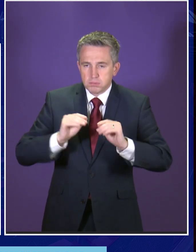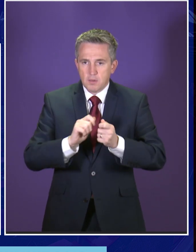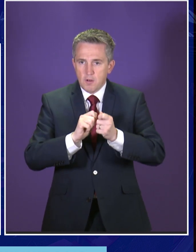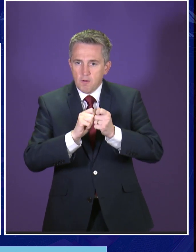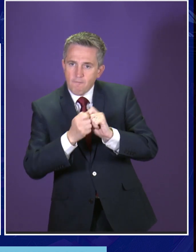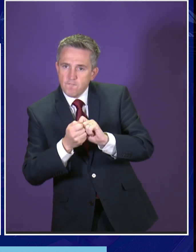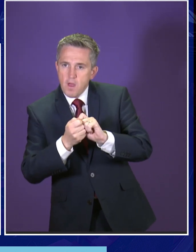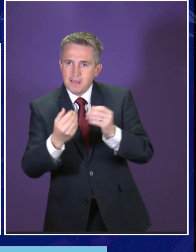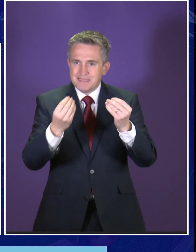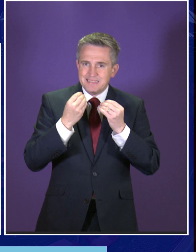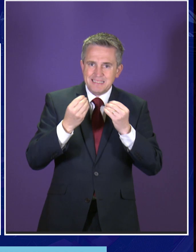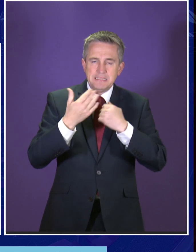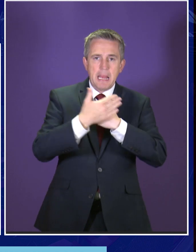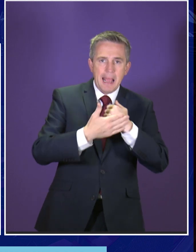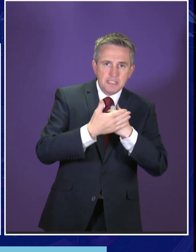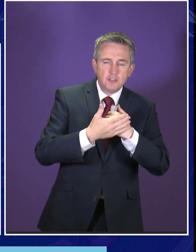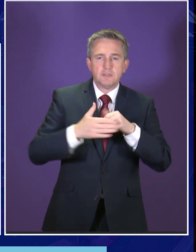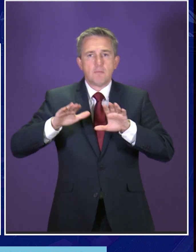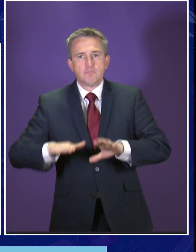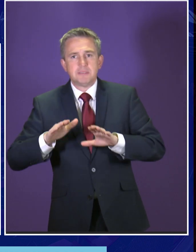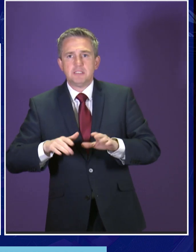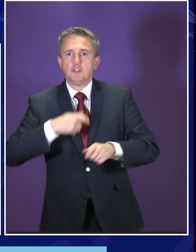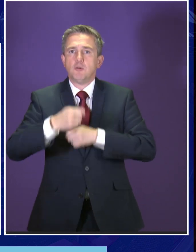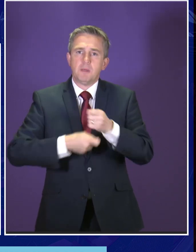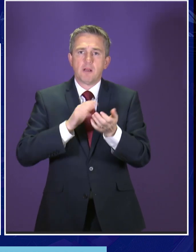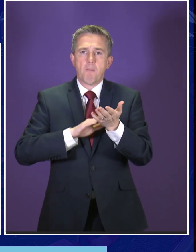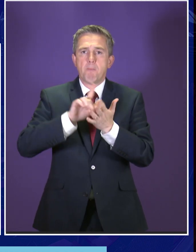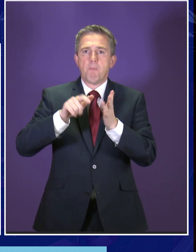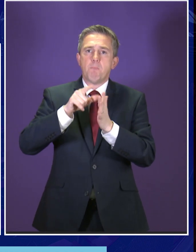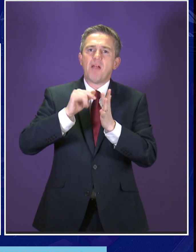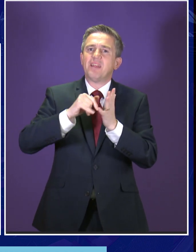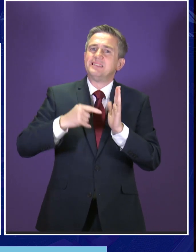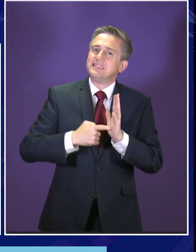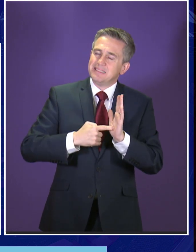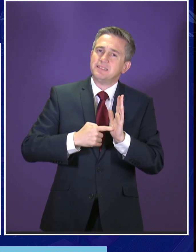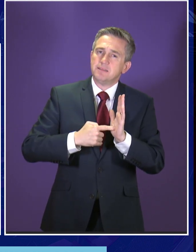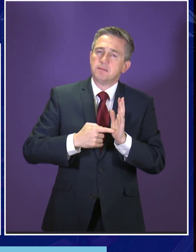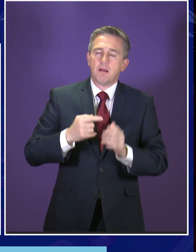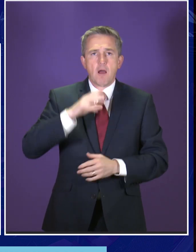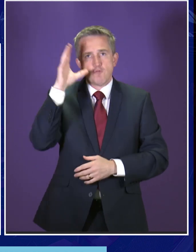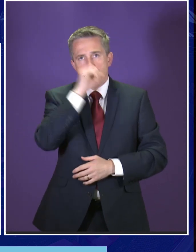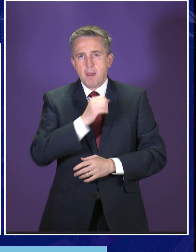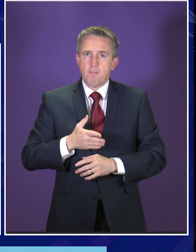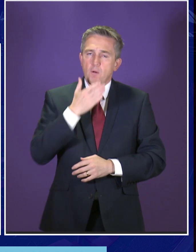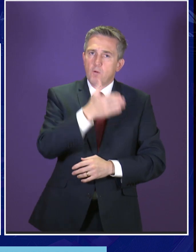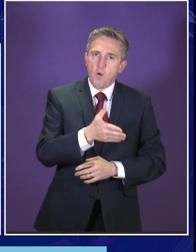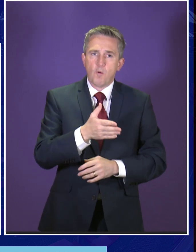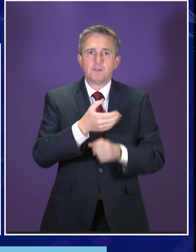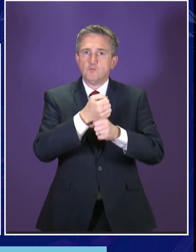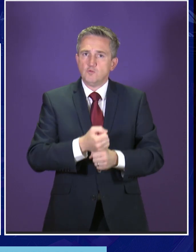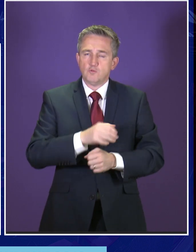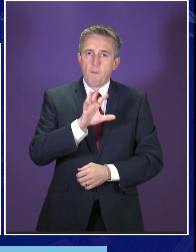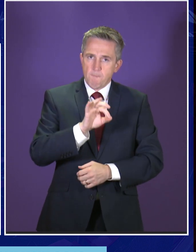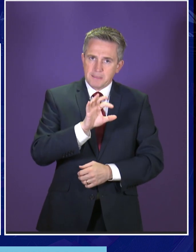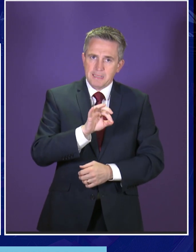create Methodist Asians and British gentlemen in the little island of Singapore. I remember having chapel Mondays